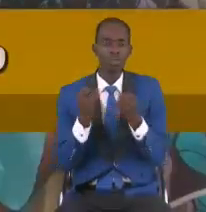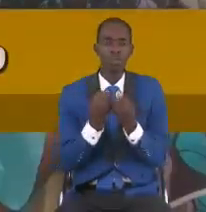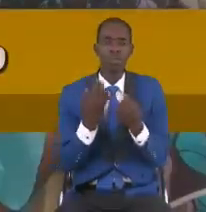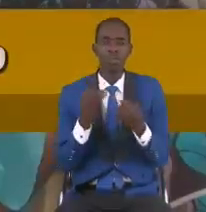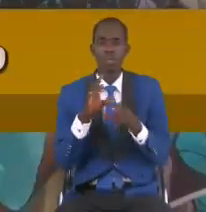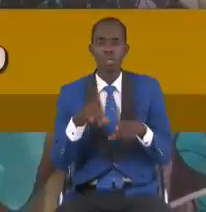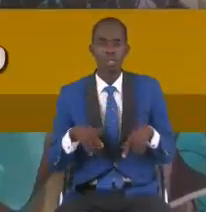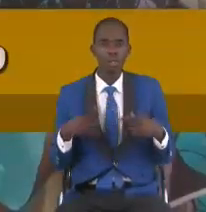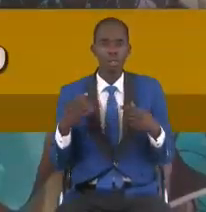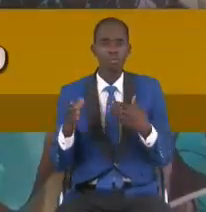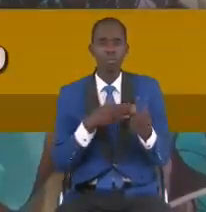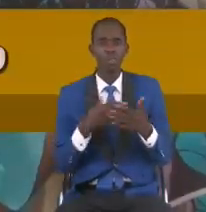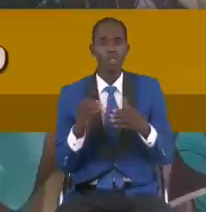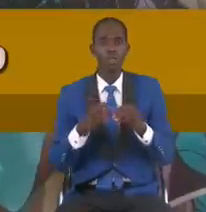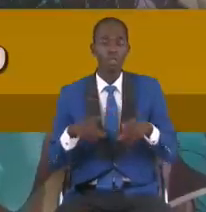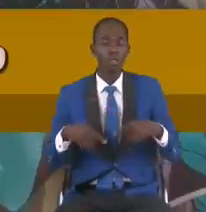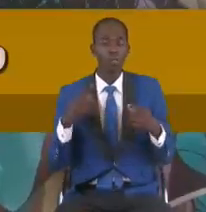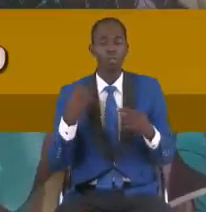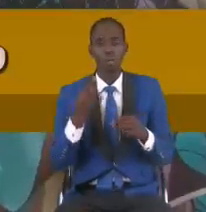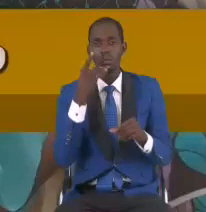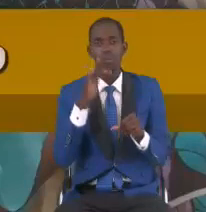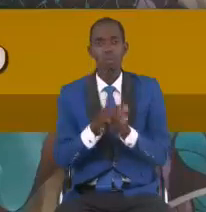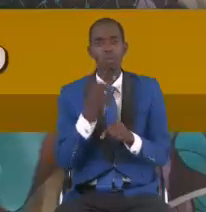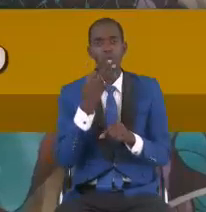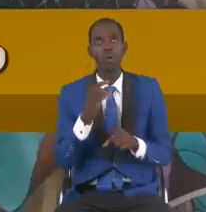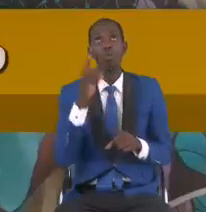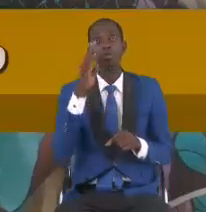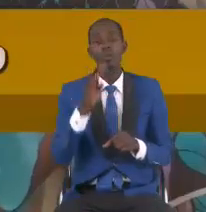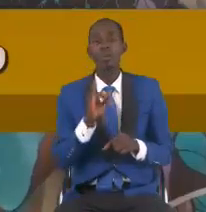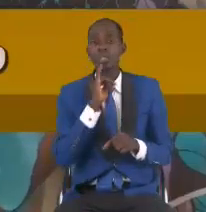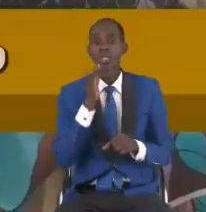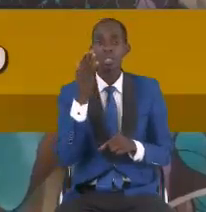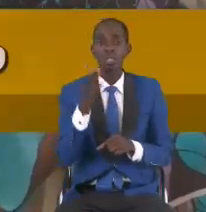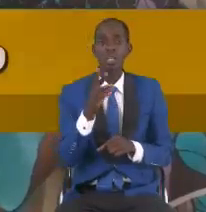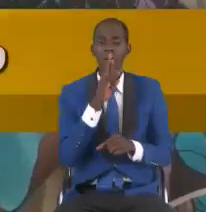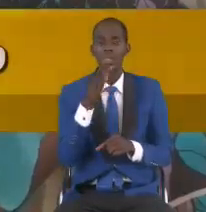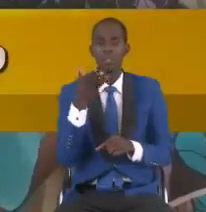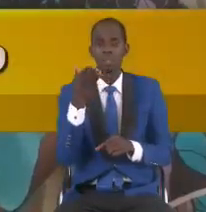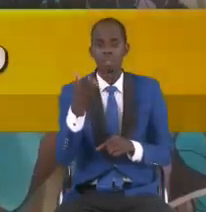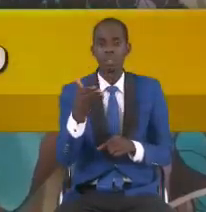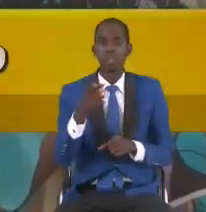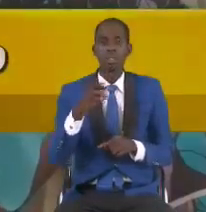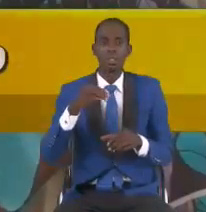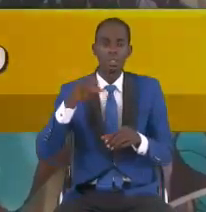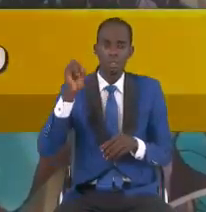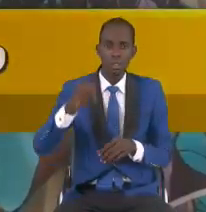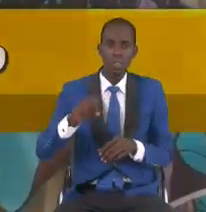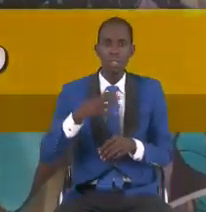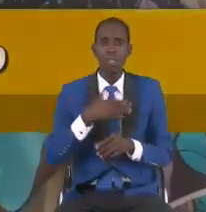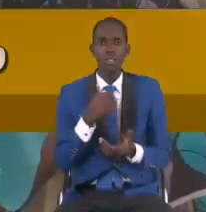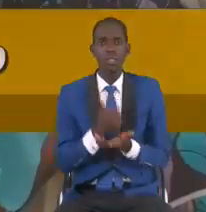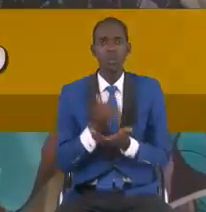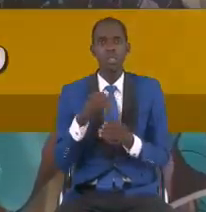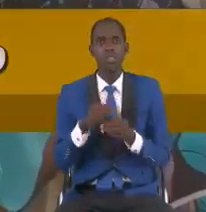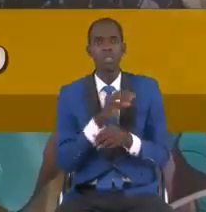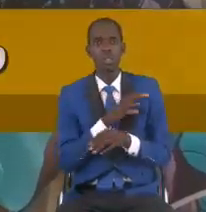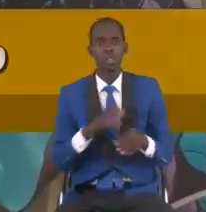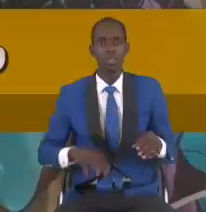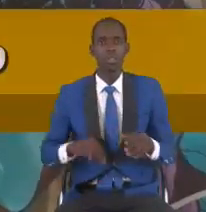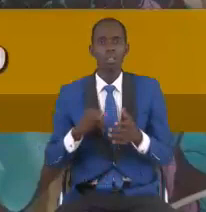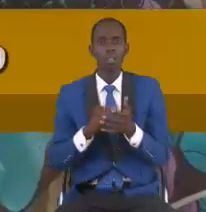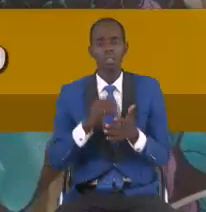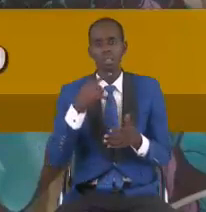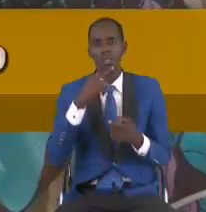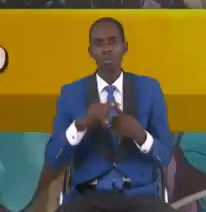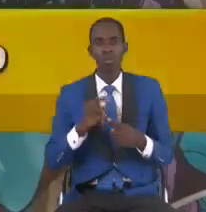promise of God is there, and their yea and amen in Christ. It tells us